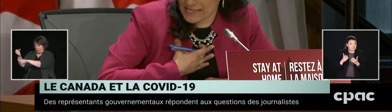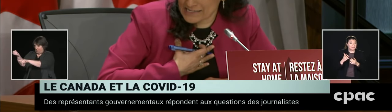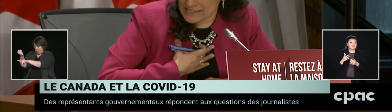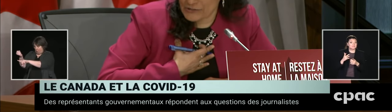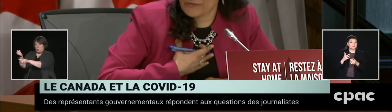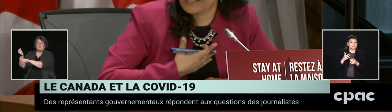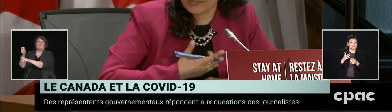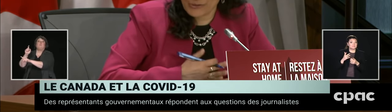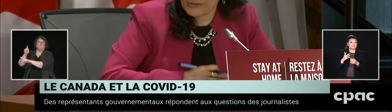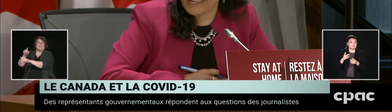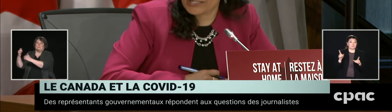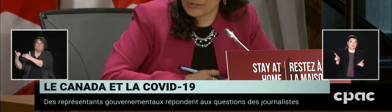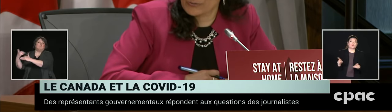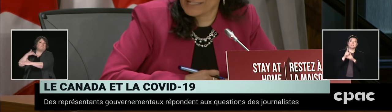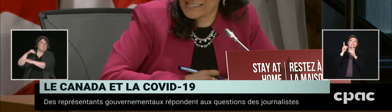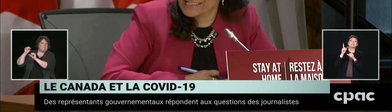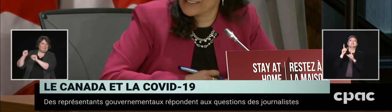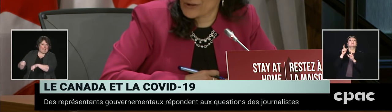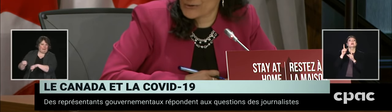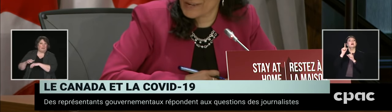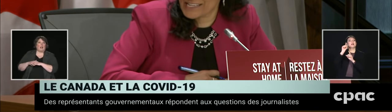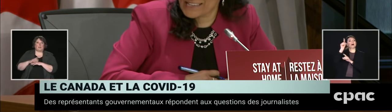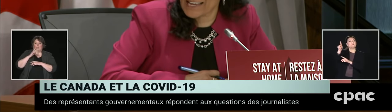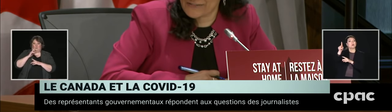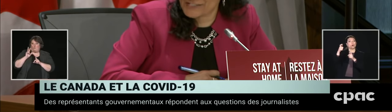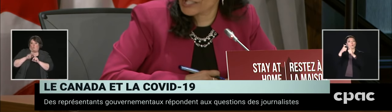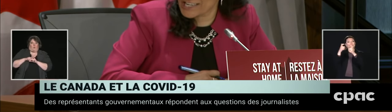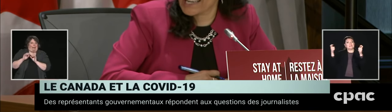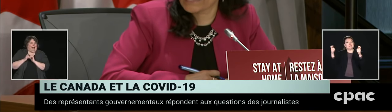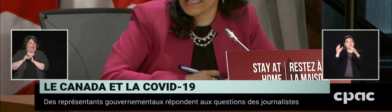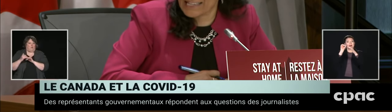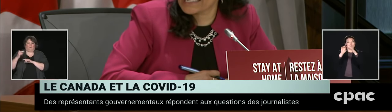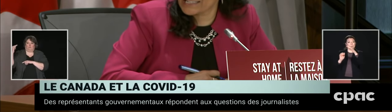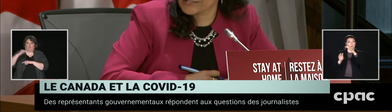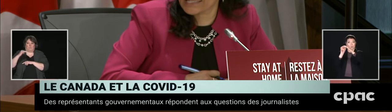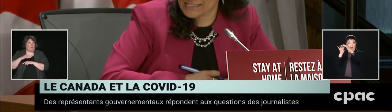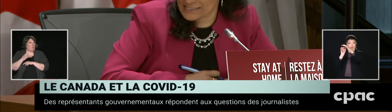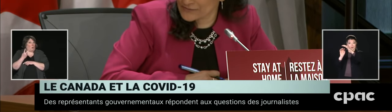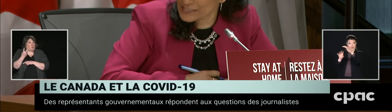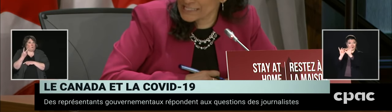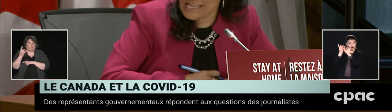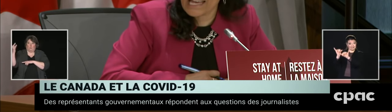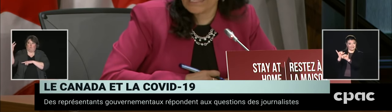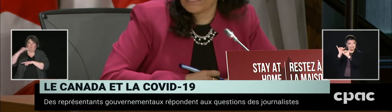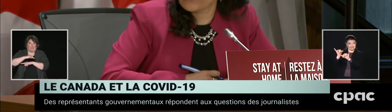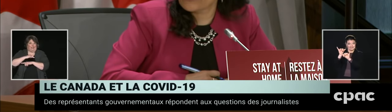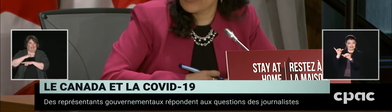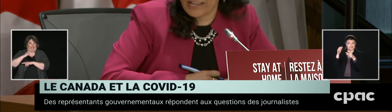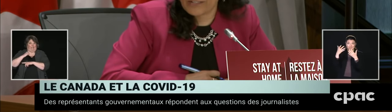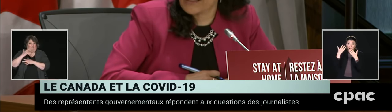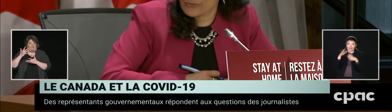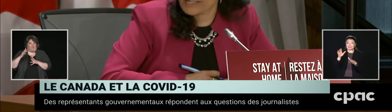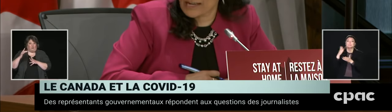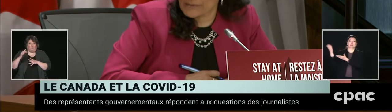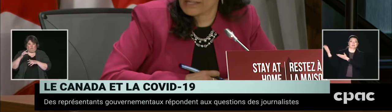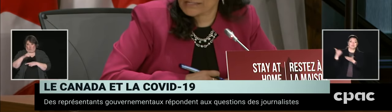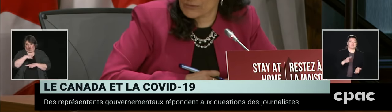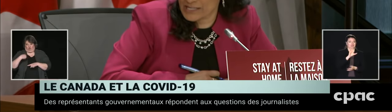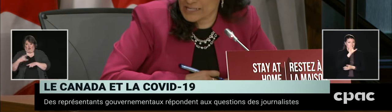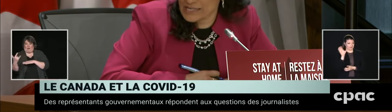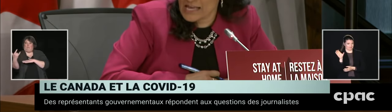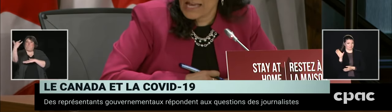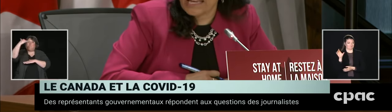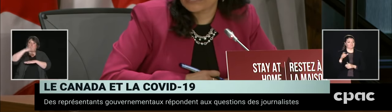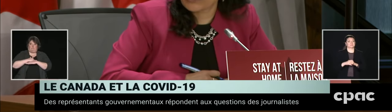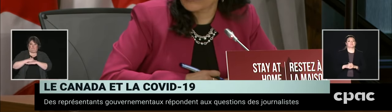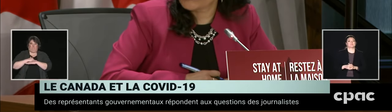from Canada. You've been told that two planes have already left China and landed here successfully, and we have another one coming this